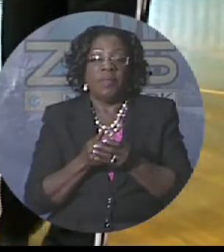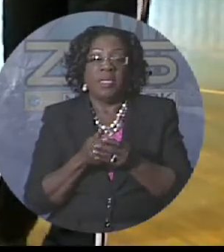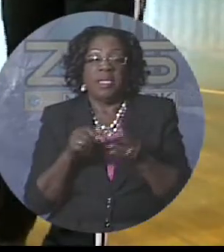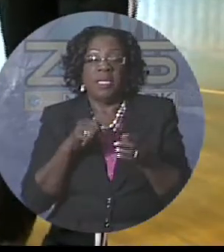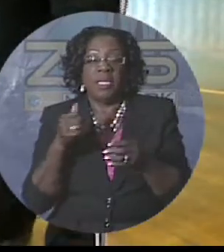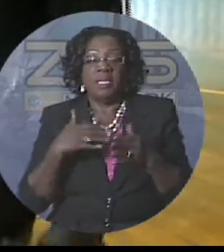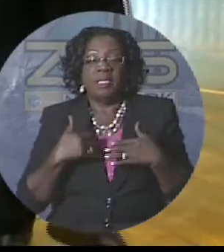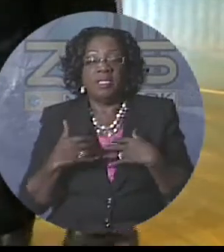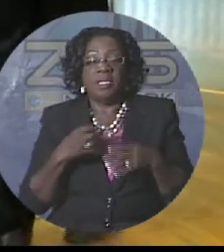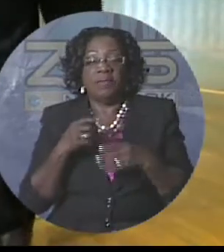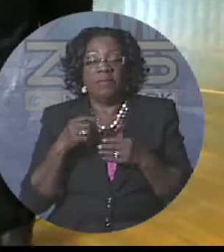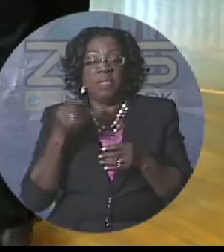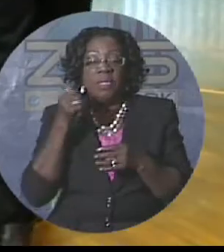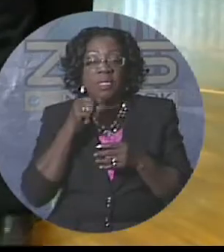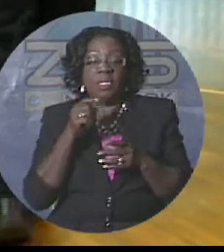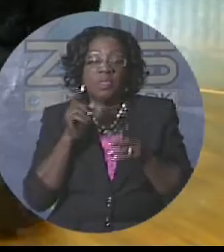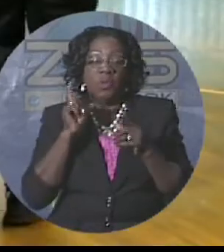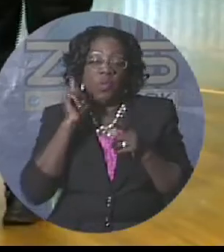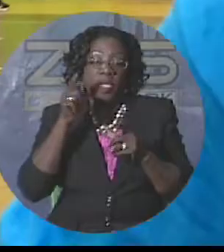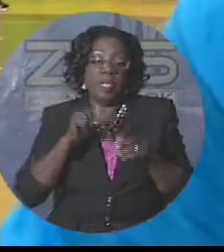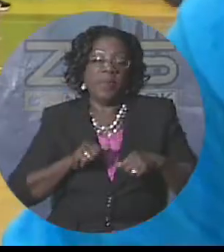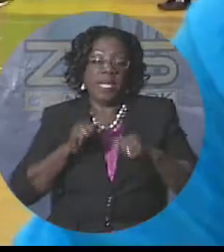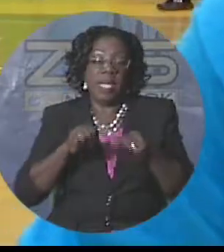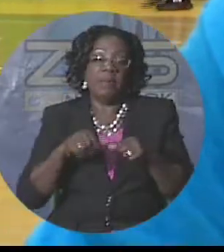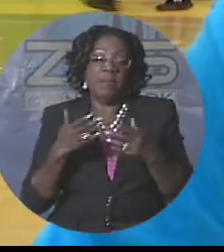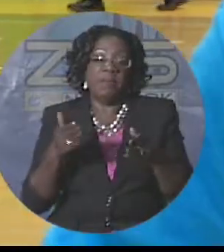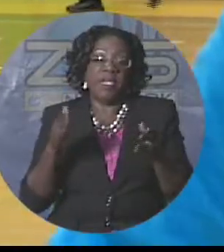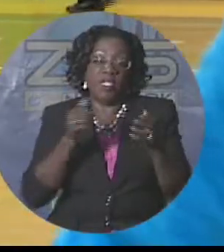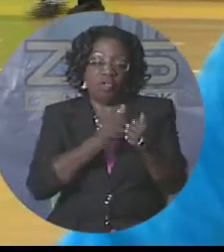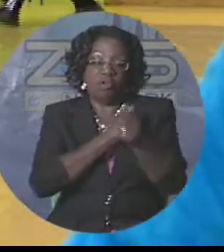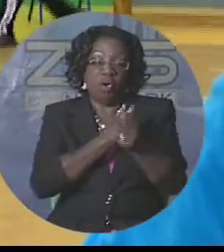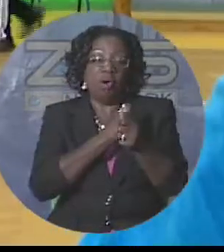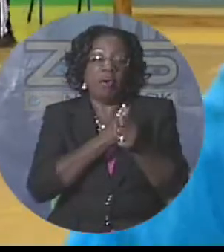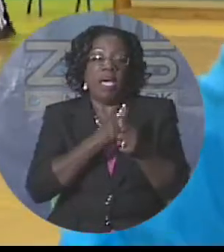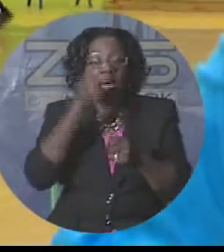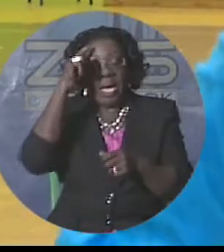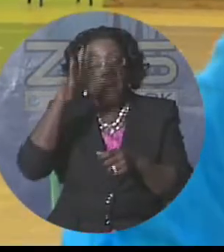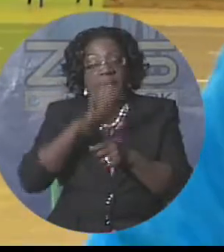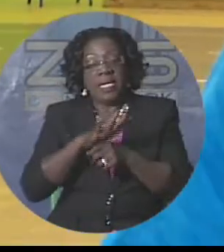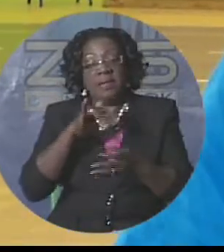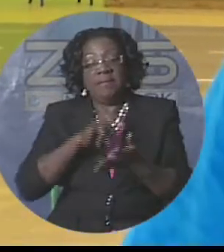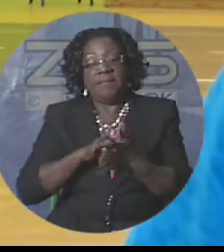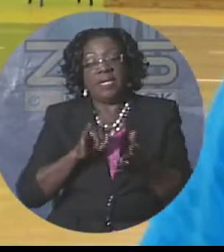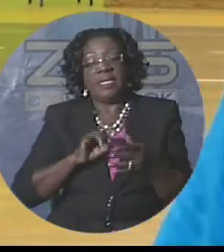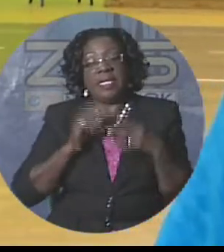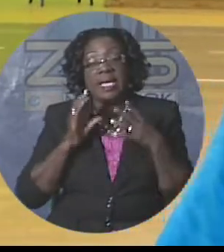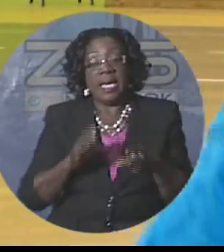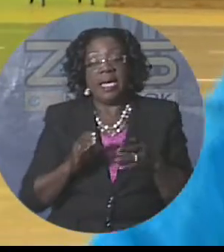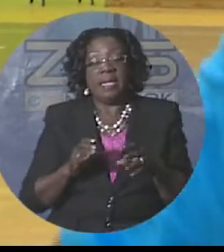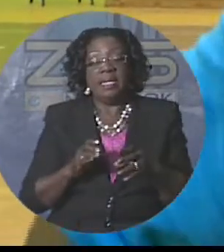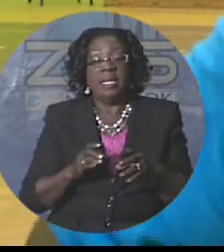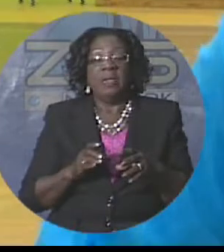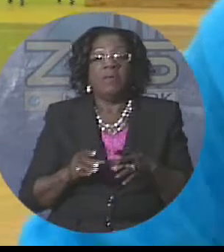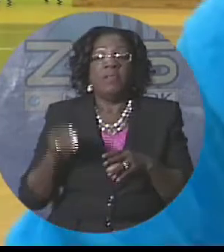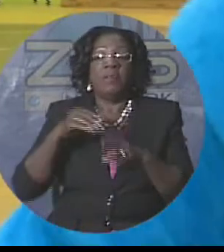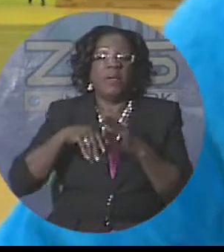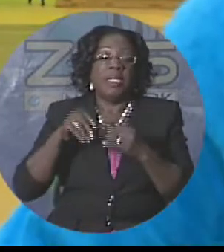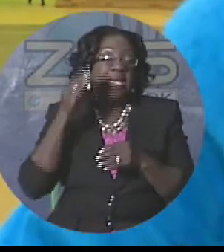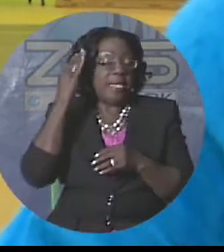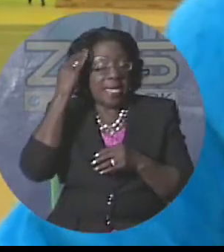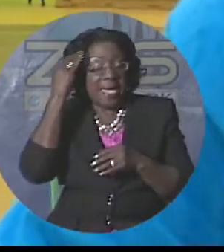believe they will be able to finish strong? Well, I believe they can, but what we have to do is put inside their heads